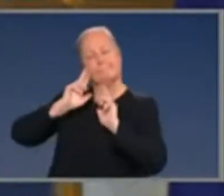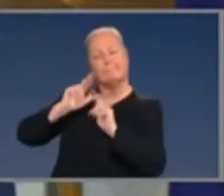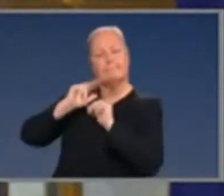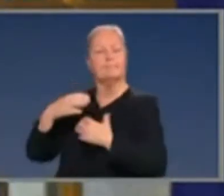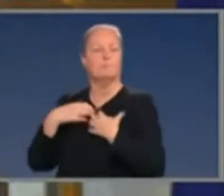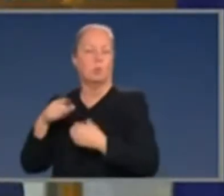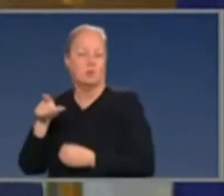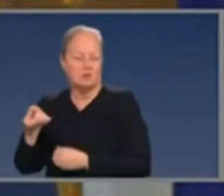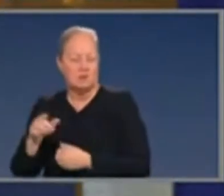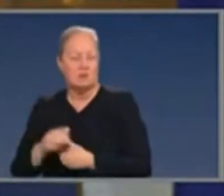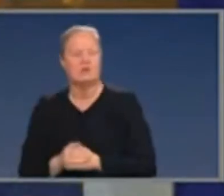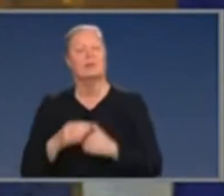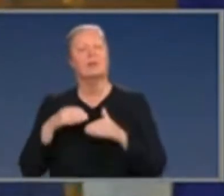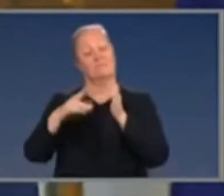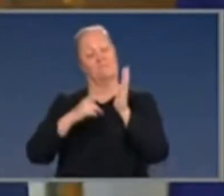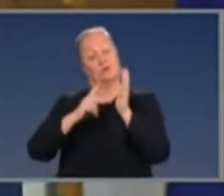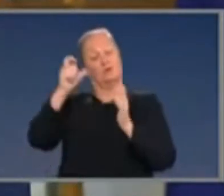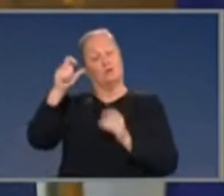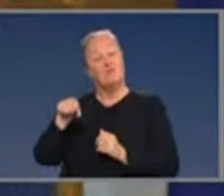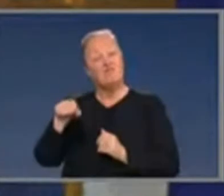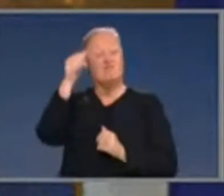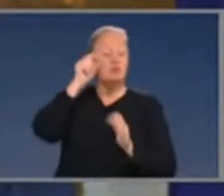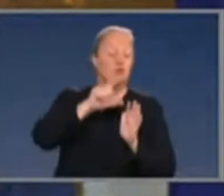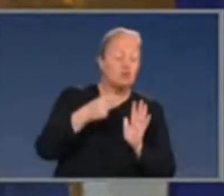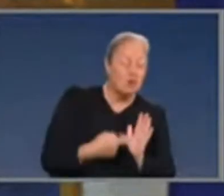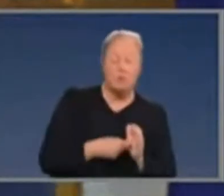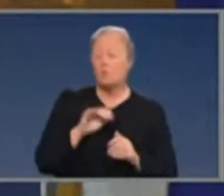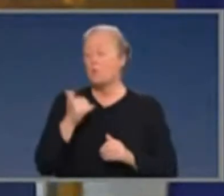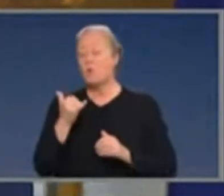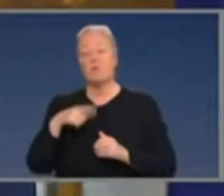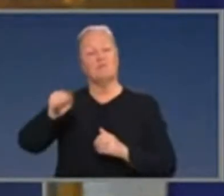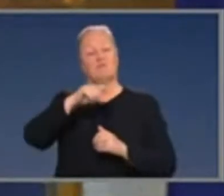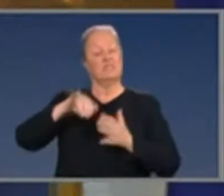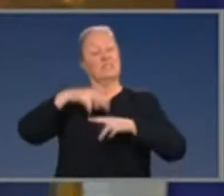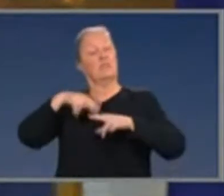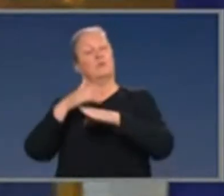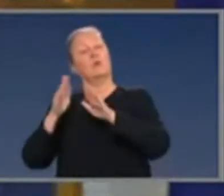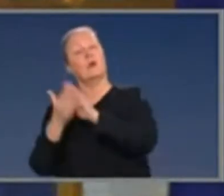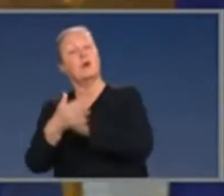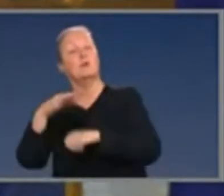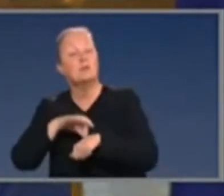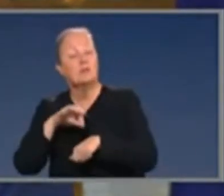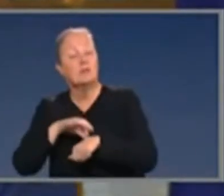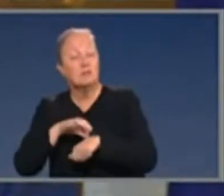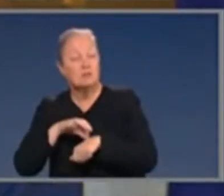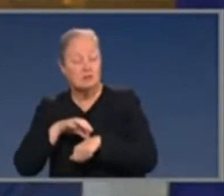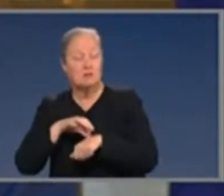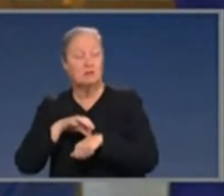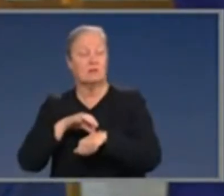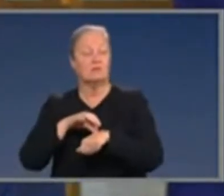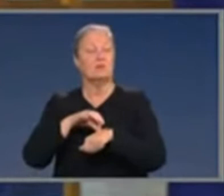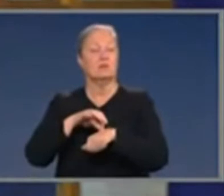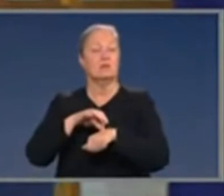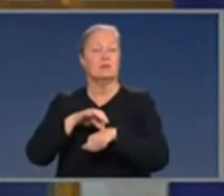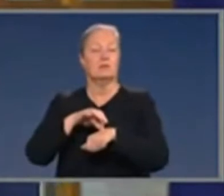been a situation in Victoria where a doctor or a clinical staff member feels that someone would benefit from hospital care when